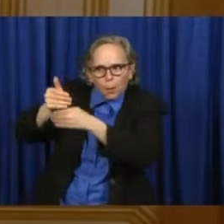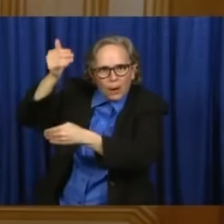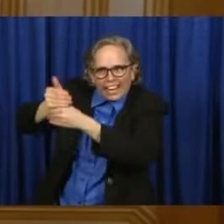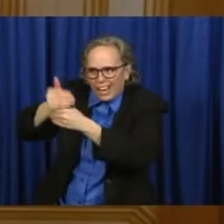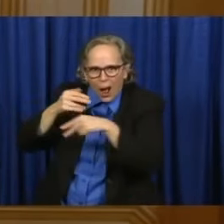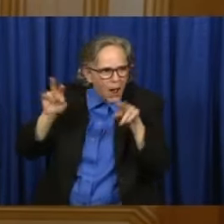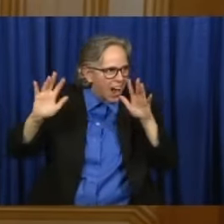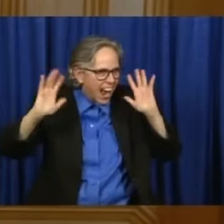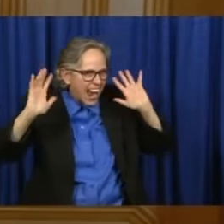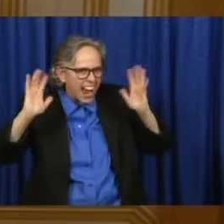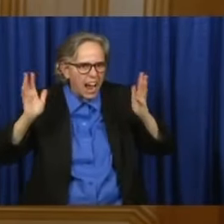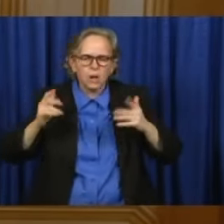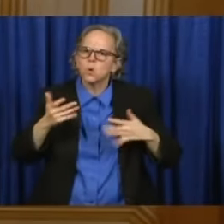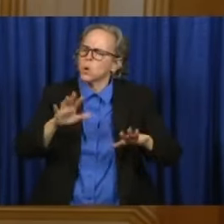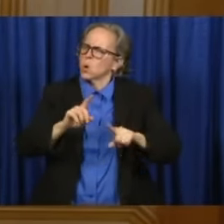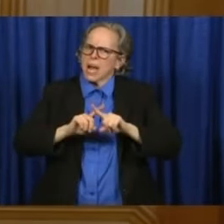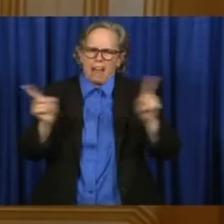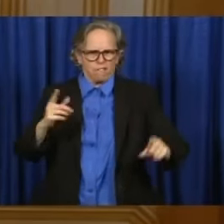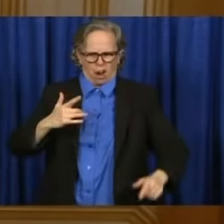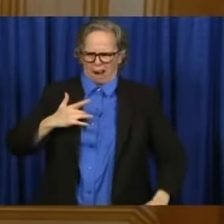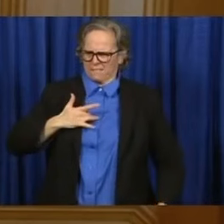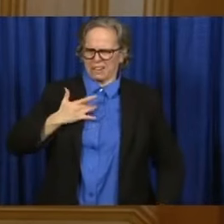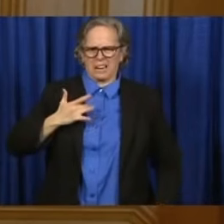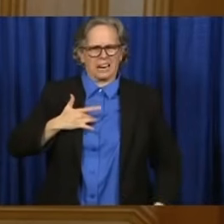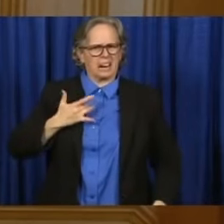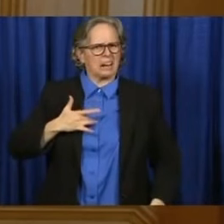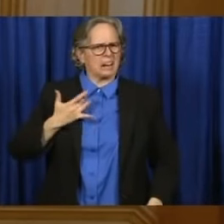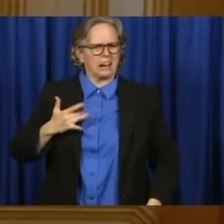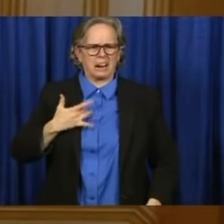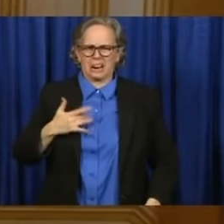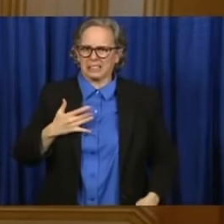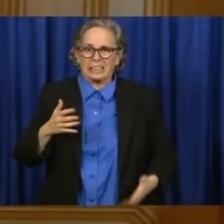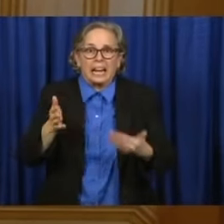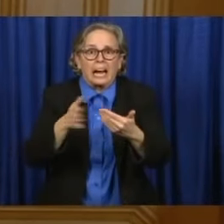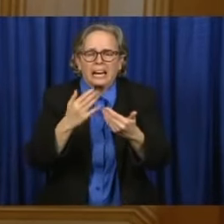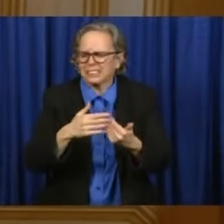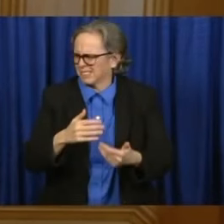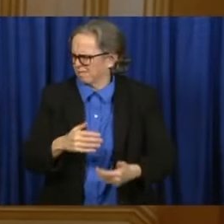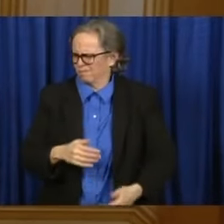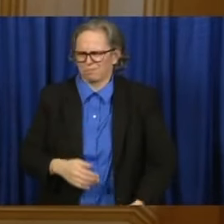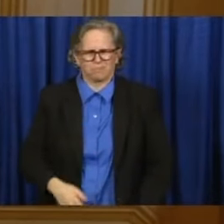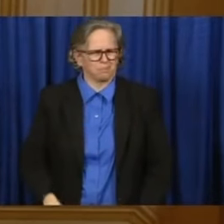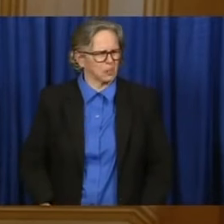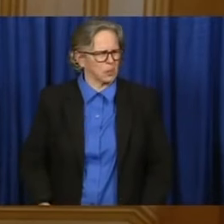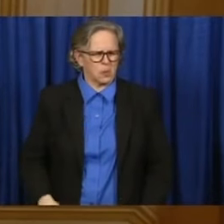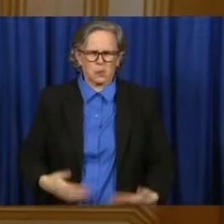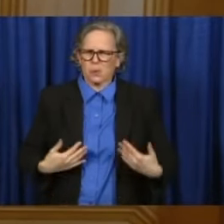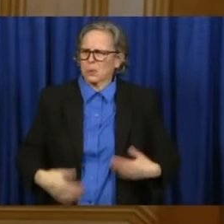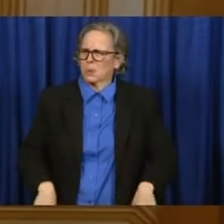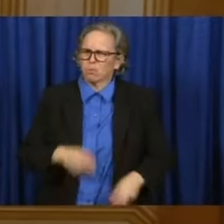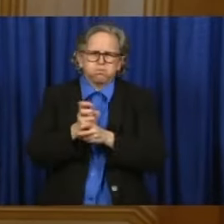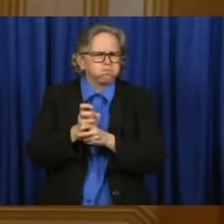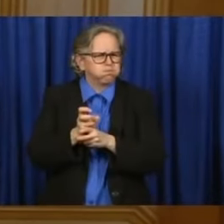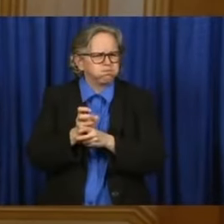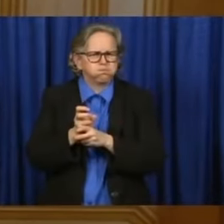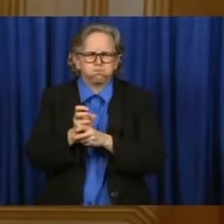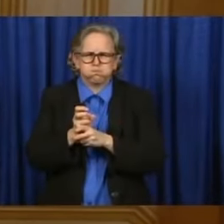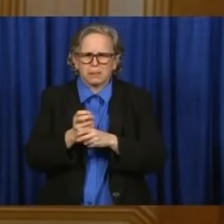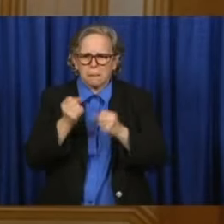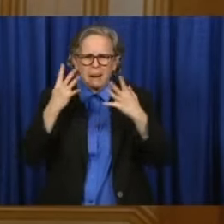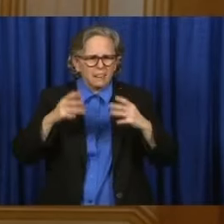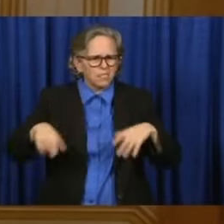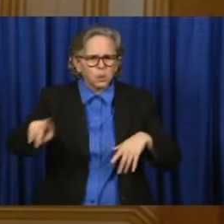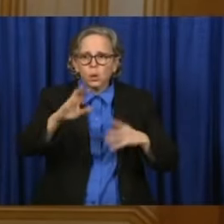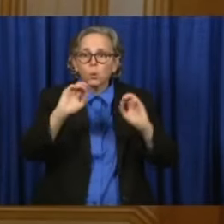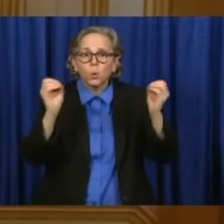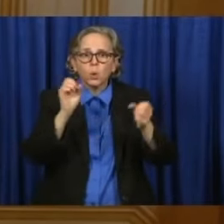this is different, and it's not particularly easy for anyone. I know many of you are now unemployed. I